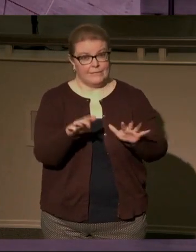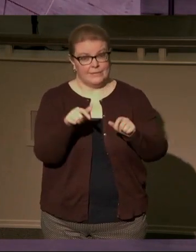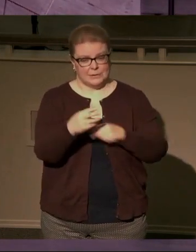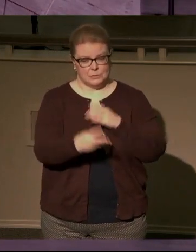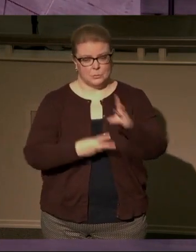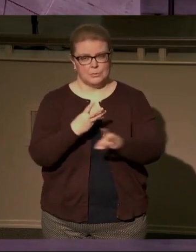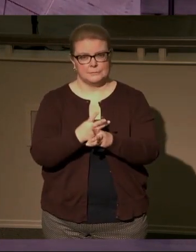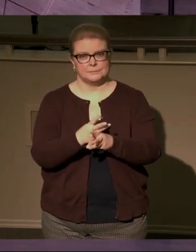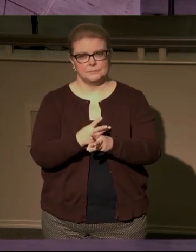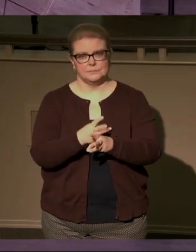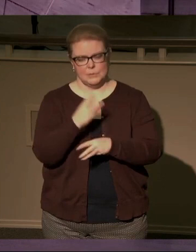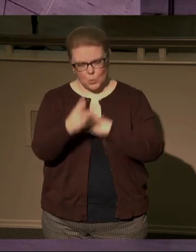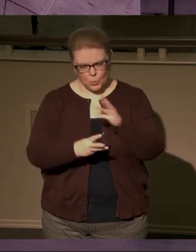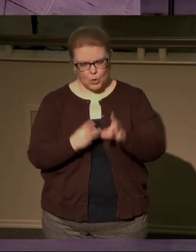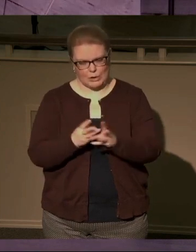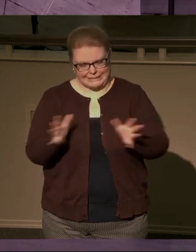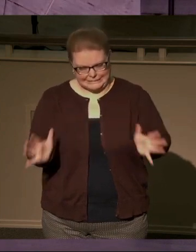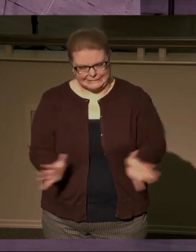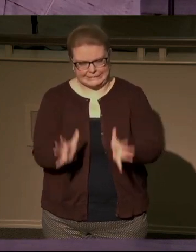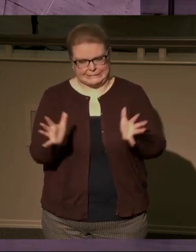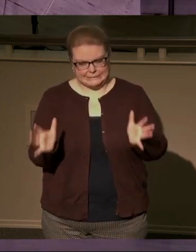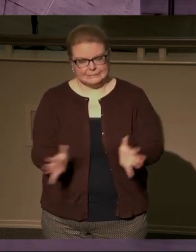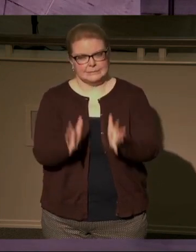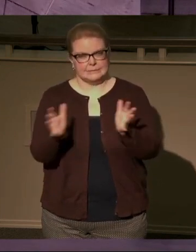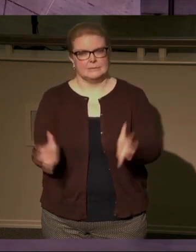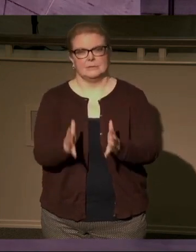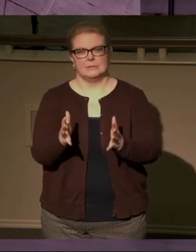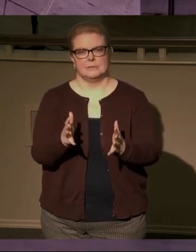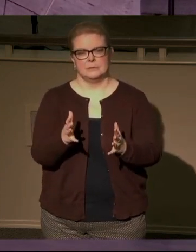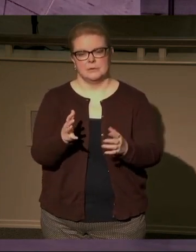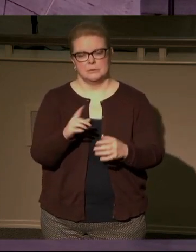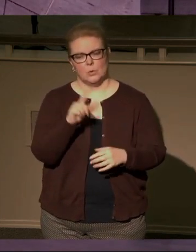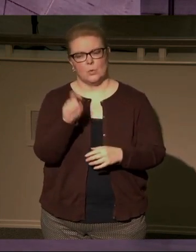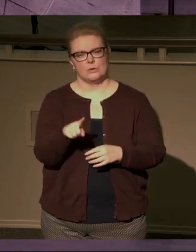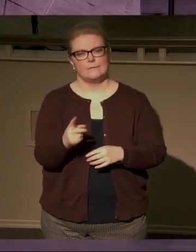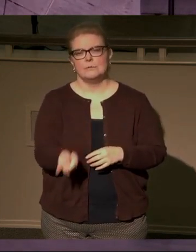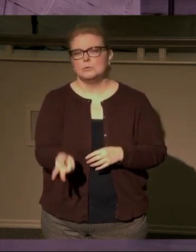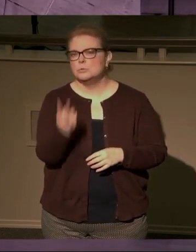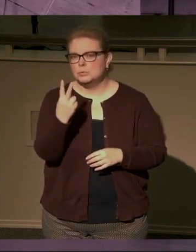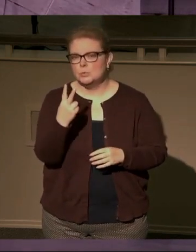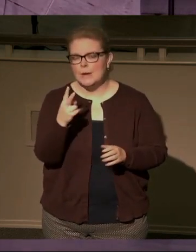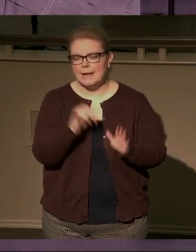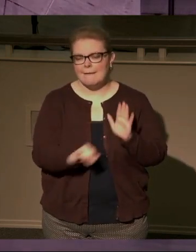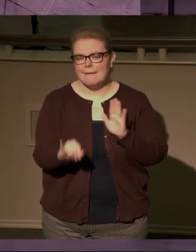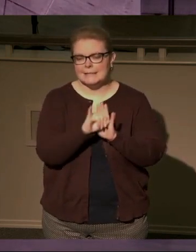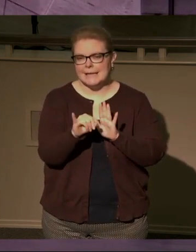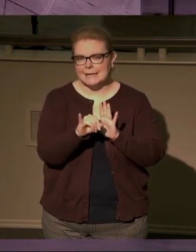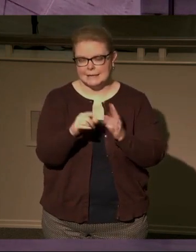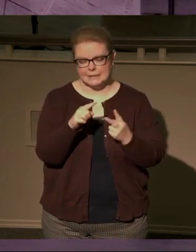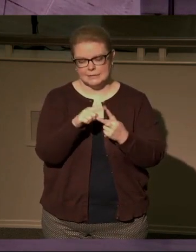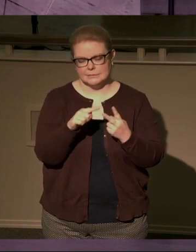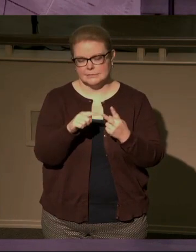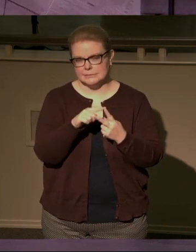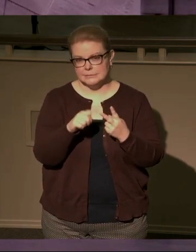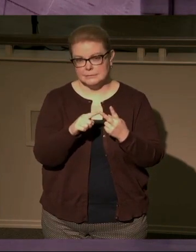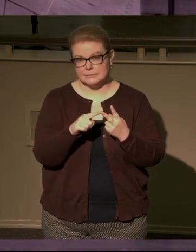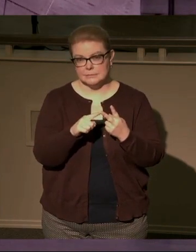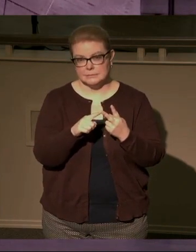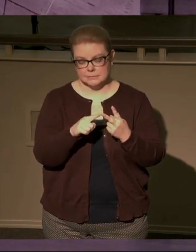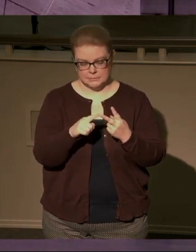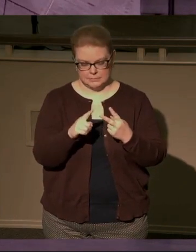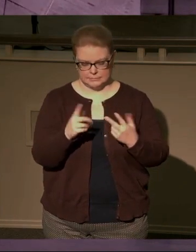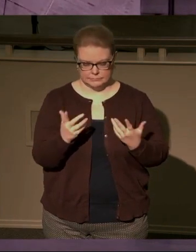is driving at is a question of two identities. At the core of what